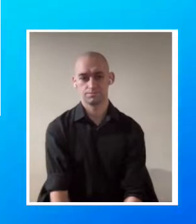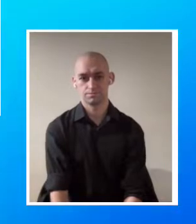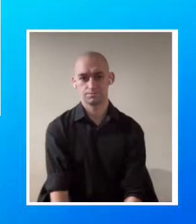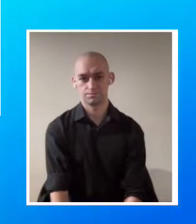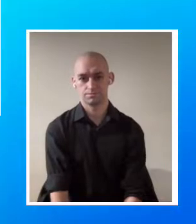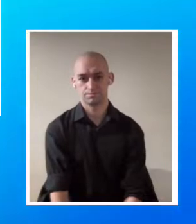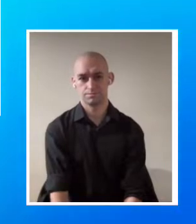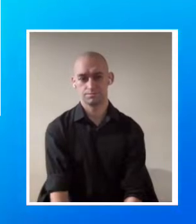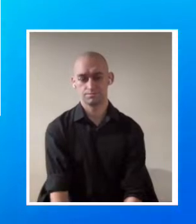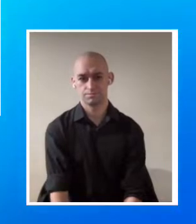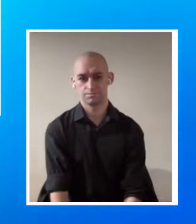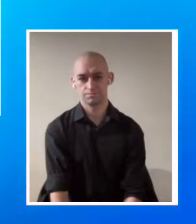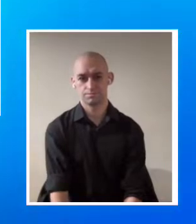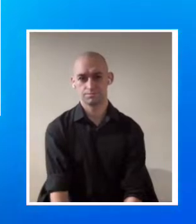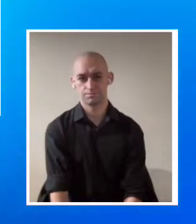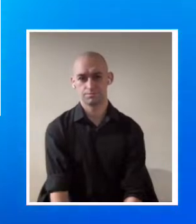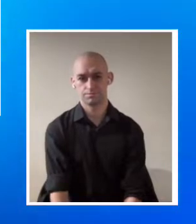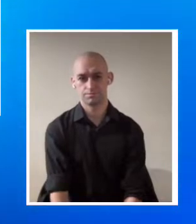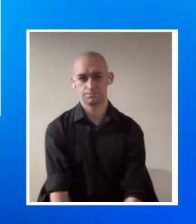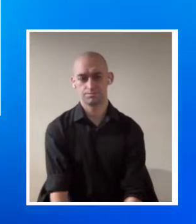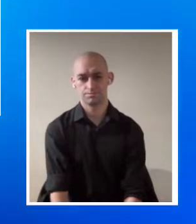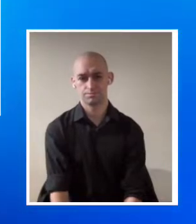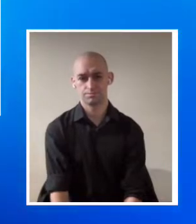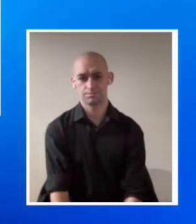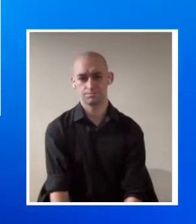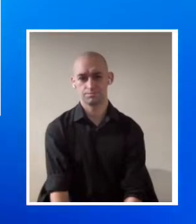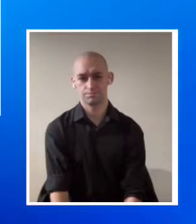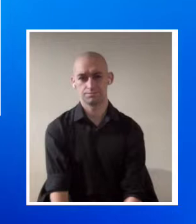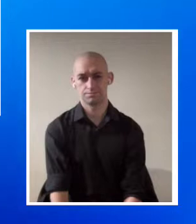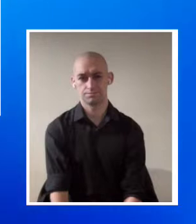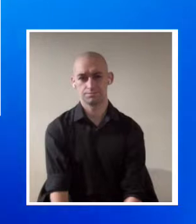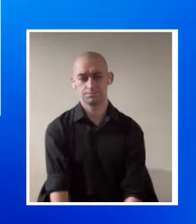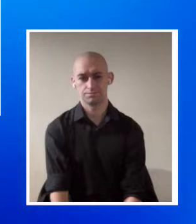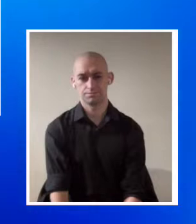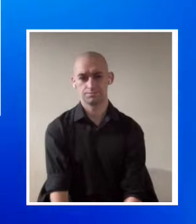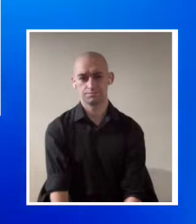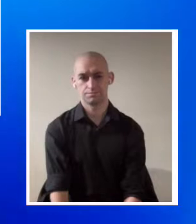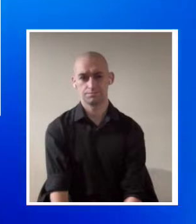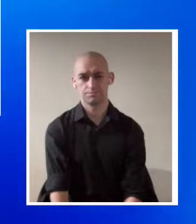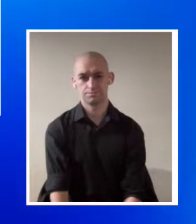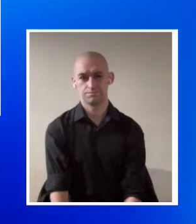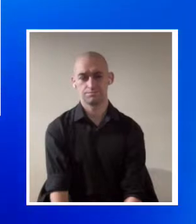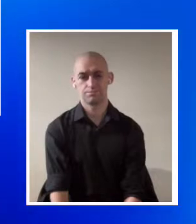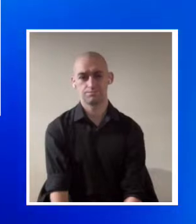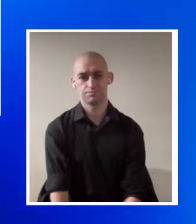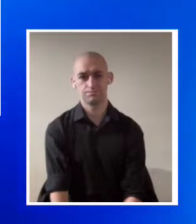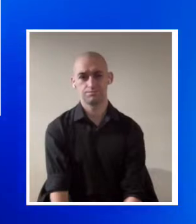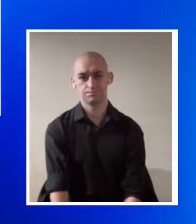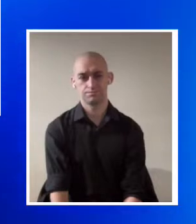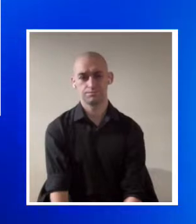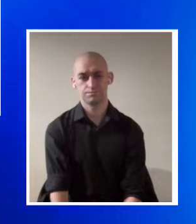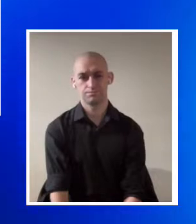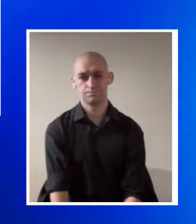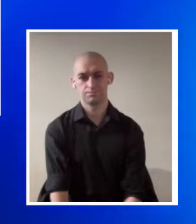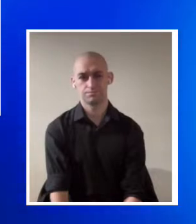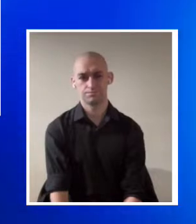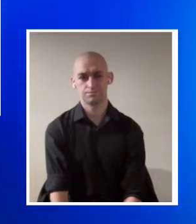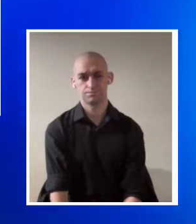we already have, you guys are going to enter the people, like, since you have the correct answer, then you know who answered correctly? Are they going